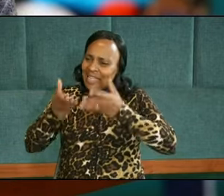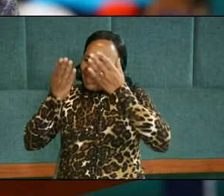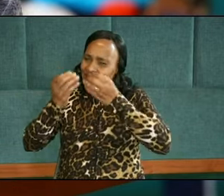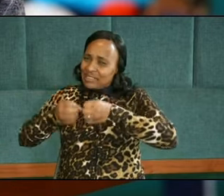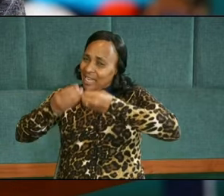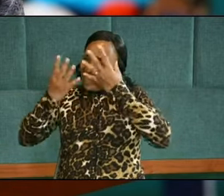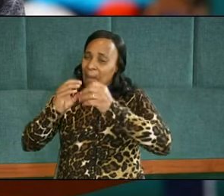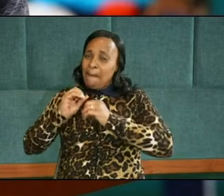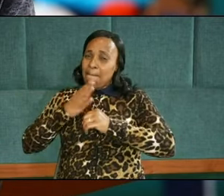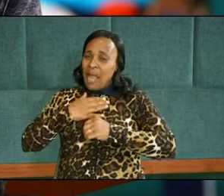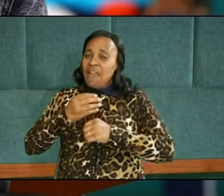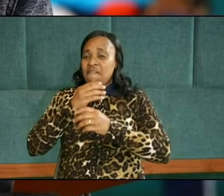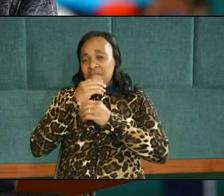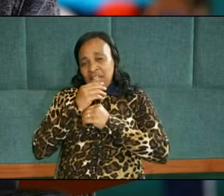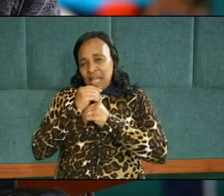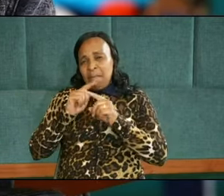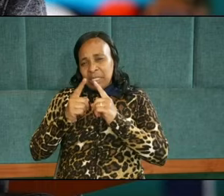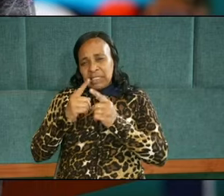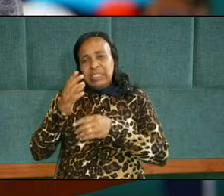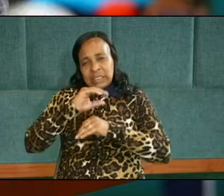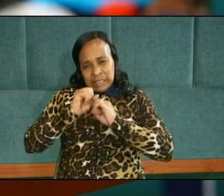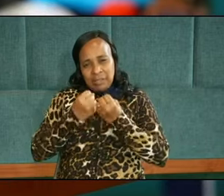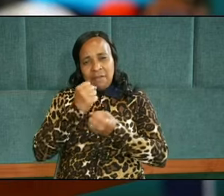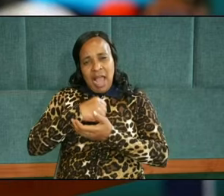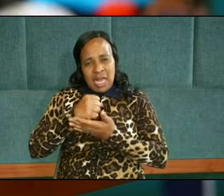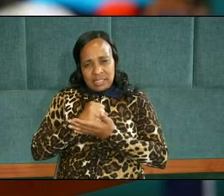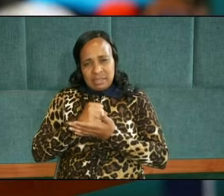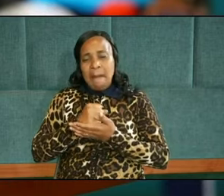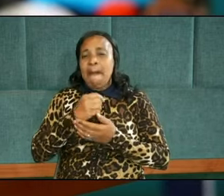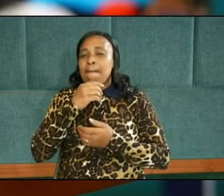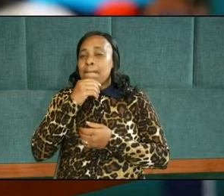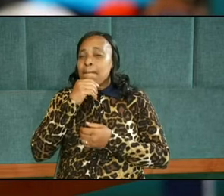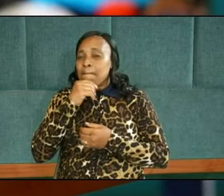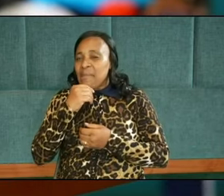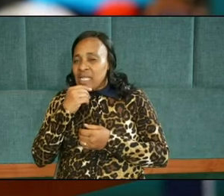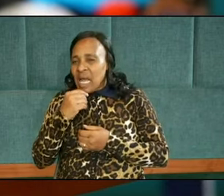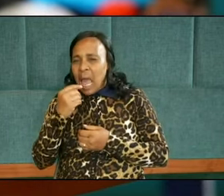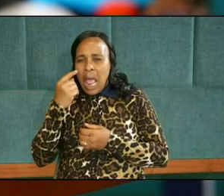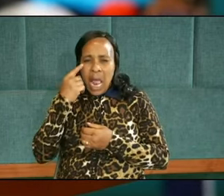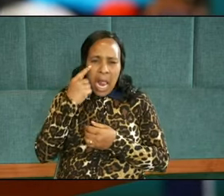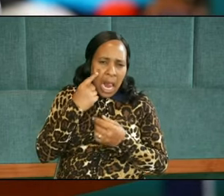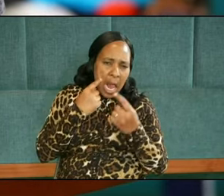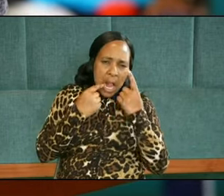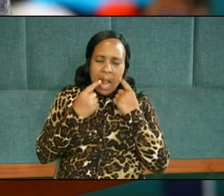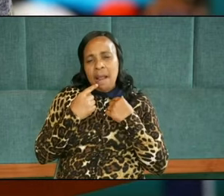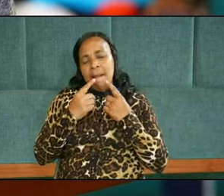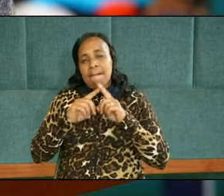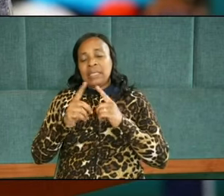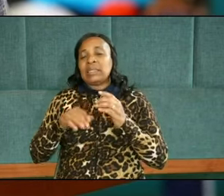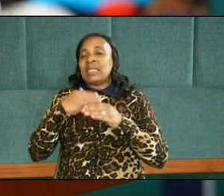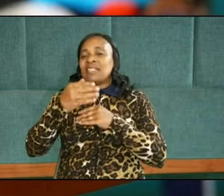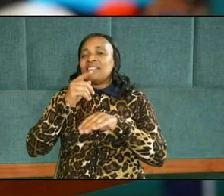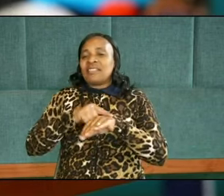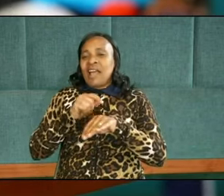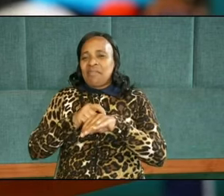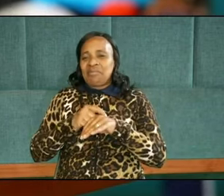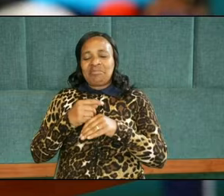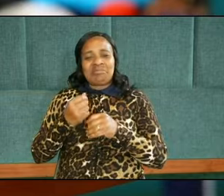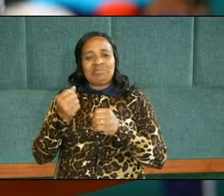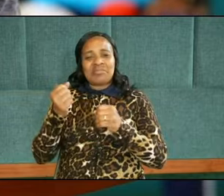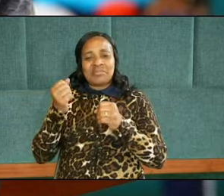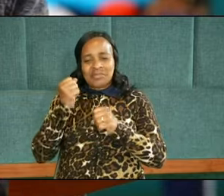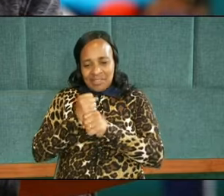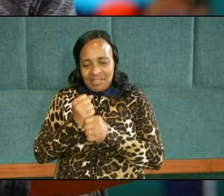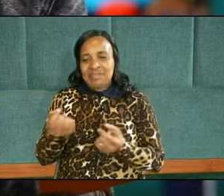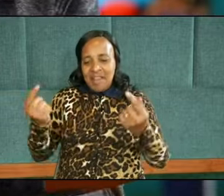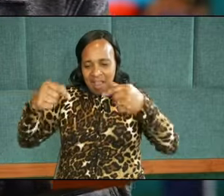Save us. Amen." Oh, the father was heartbroken, crying. And the next time, he did come to